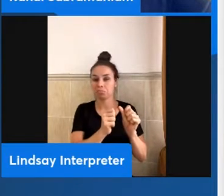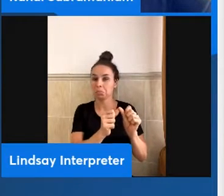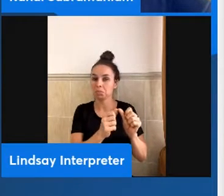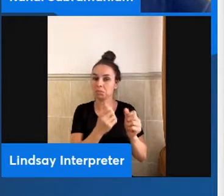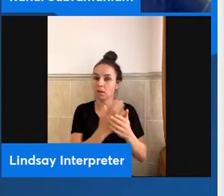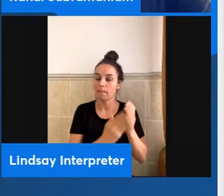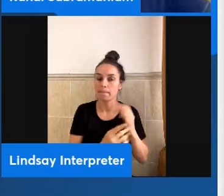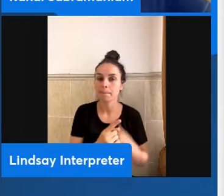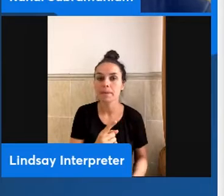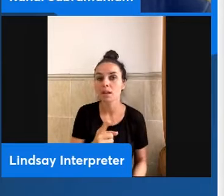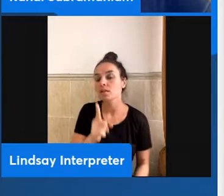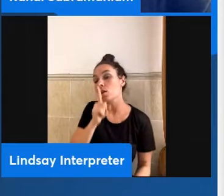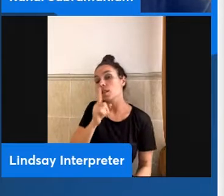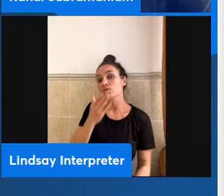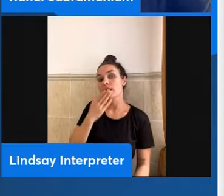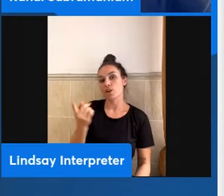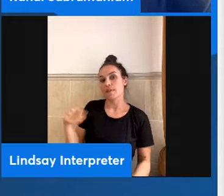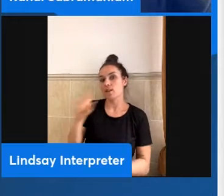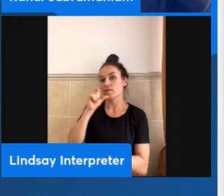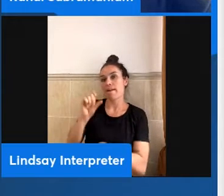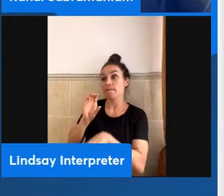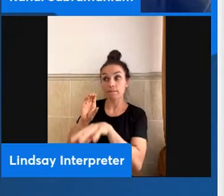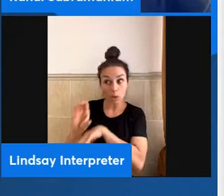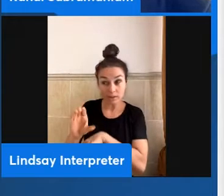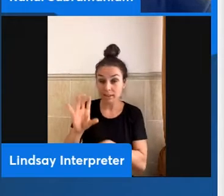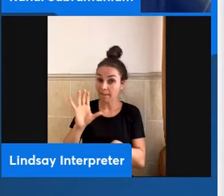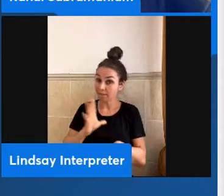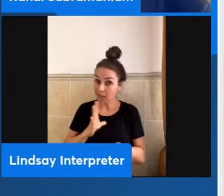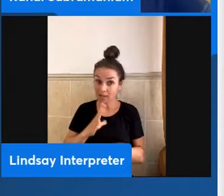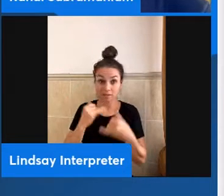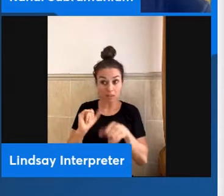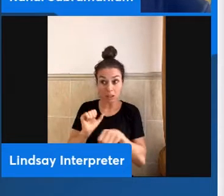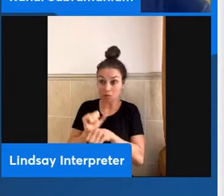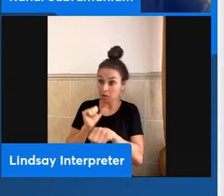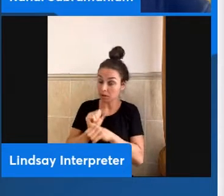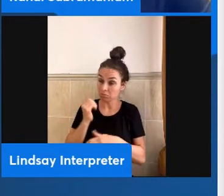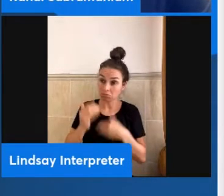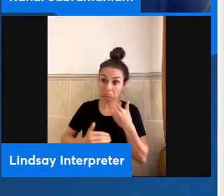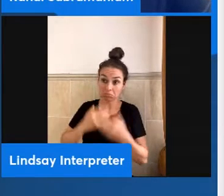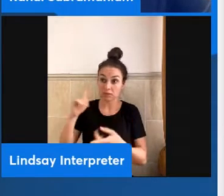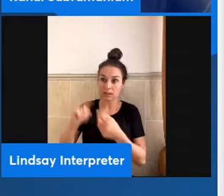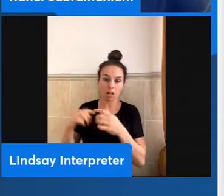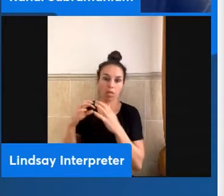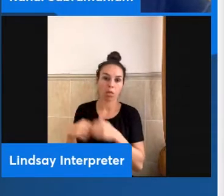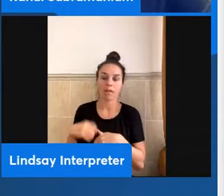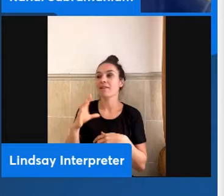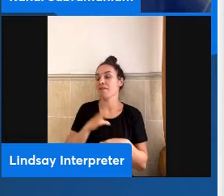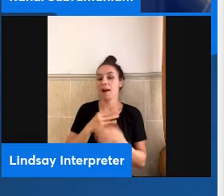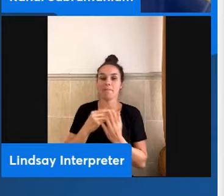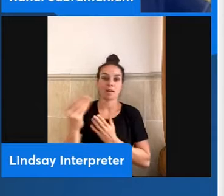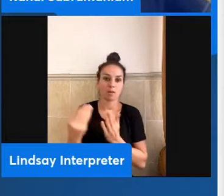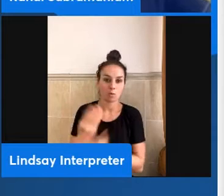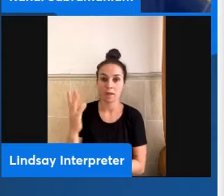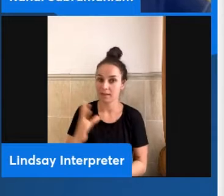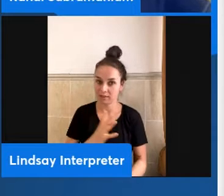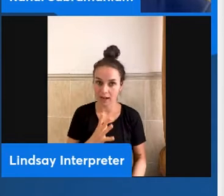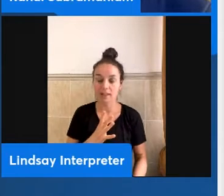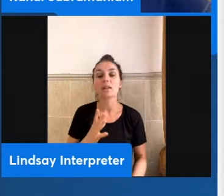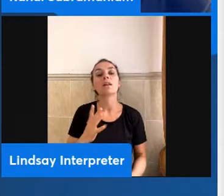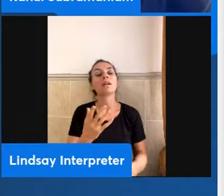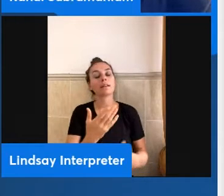Well, it's good that they don't force things until it's really, really necessary. Yeah, I mean, it's both a good and a